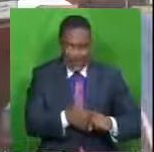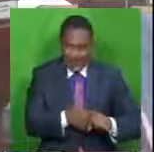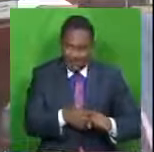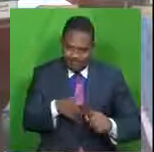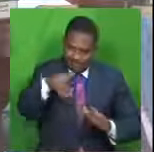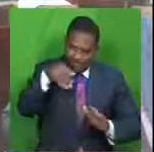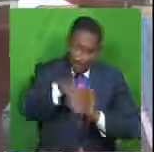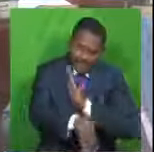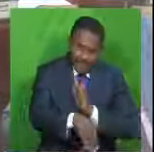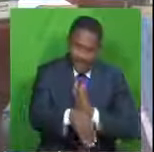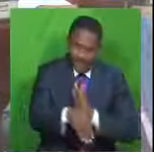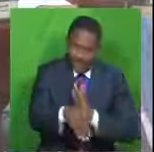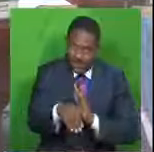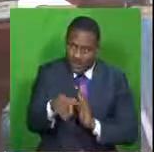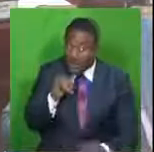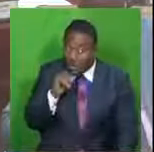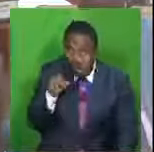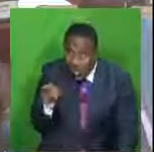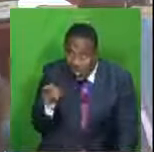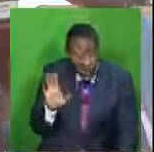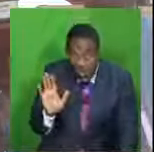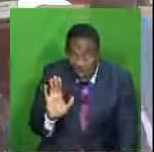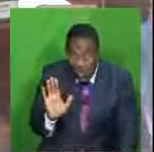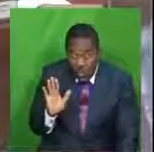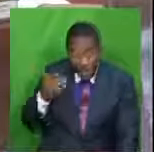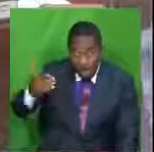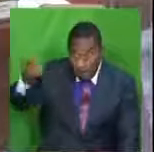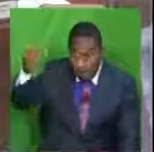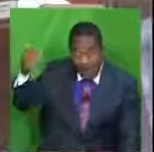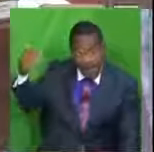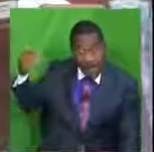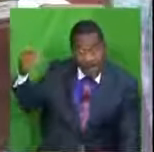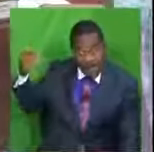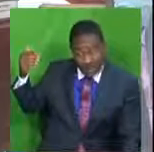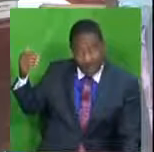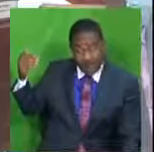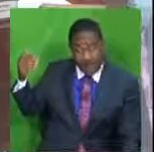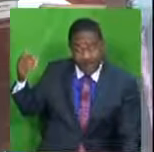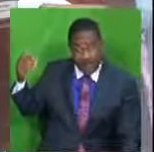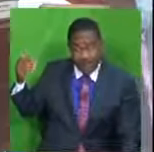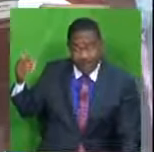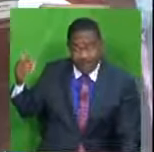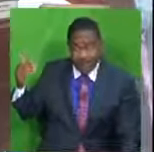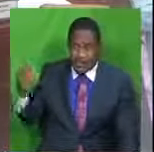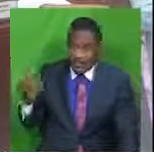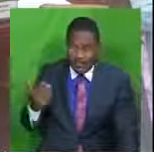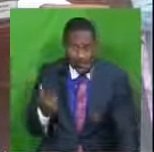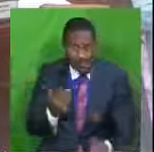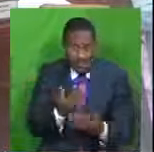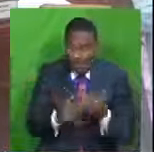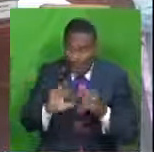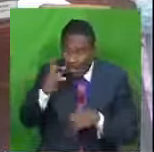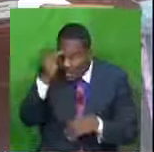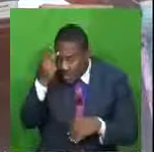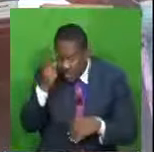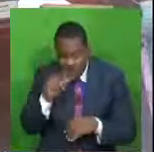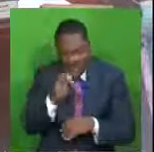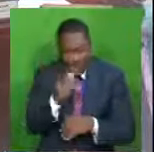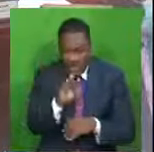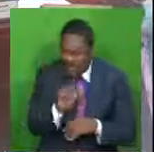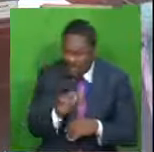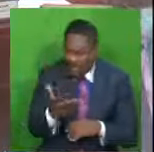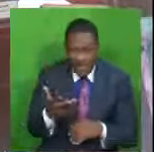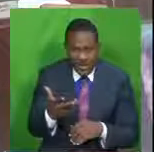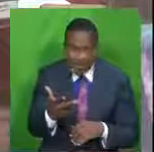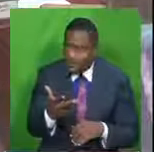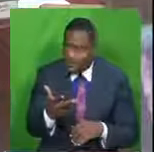development, not you. Successive ministers, successive administrations, both political, we have failed juveniles